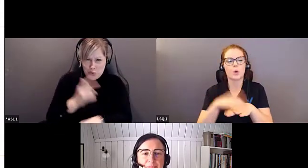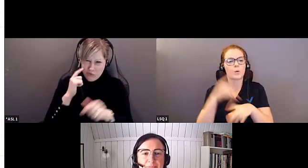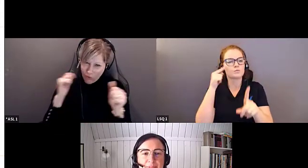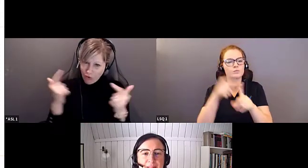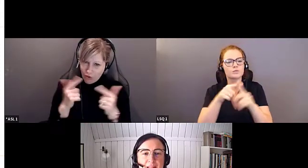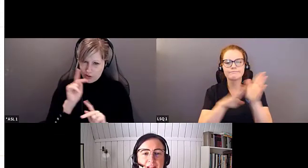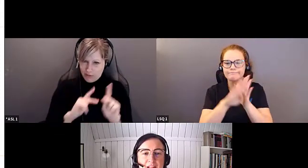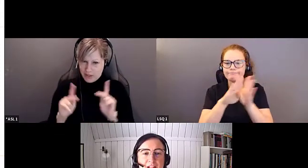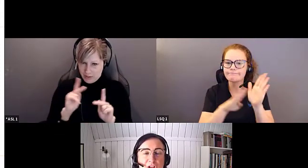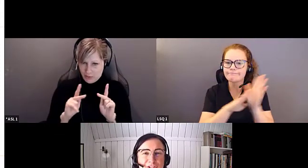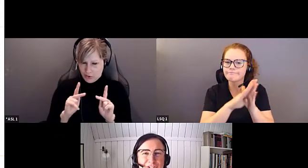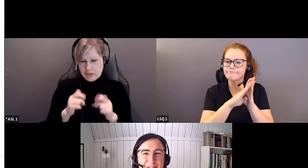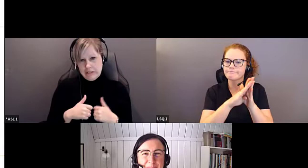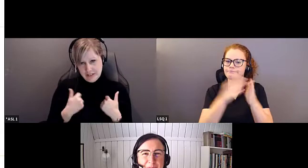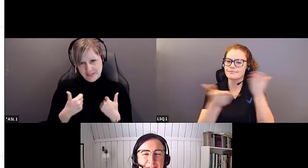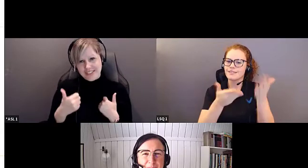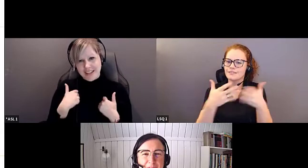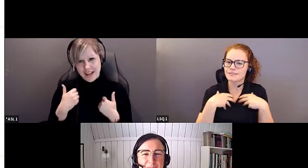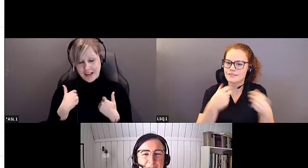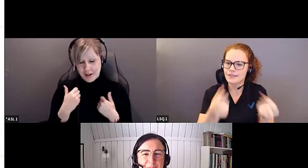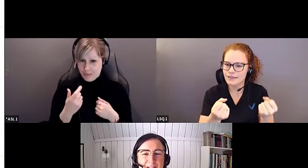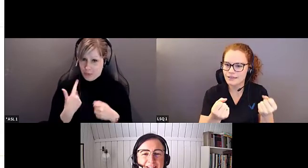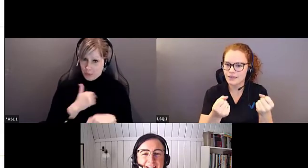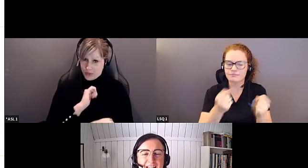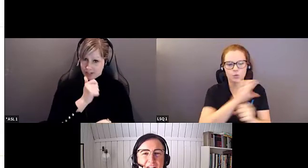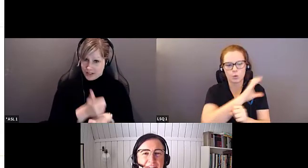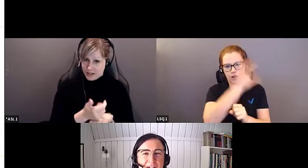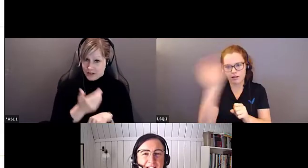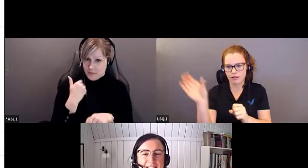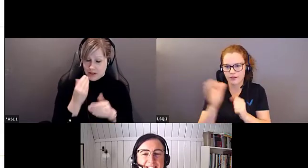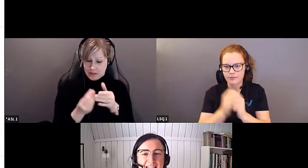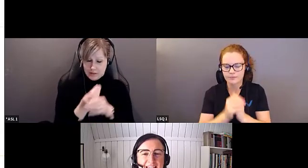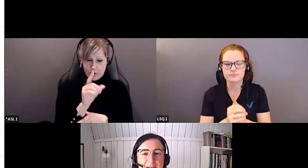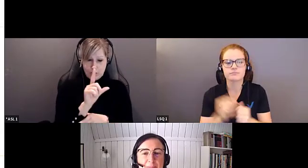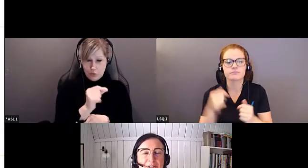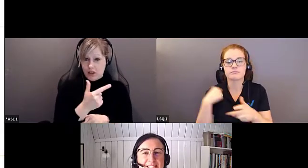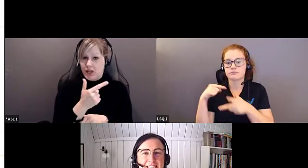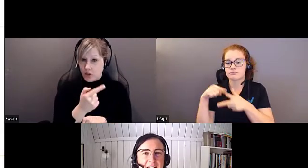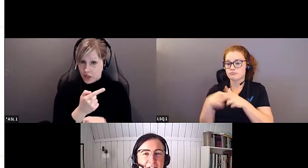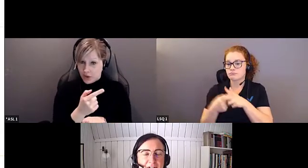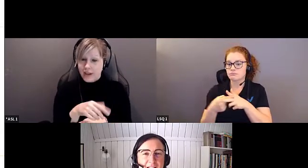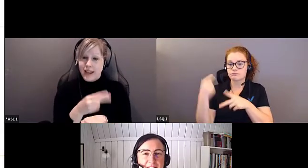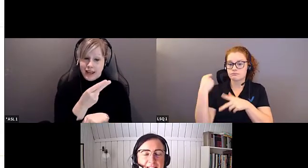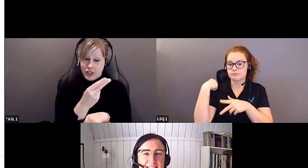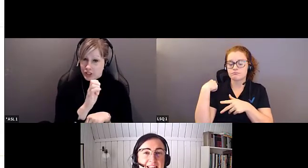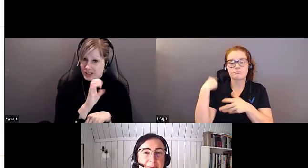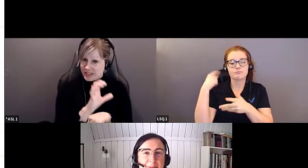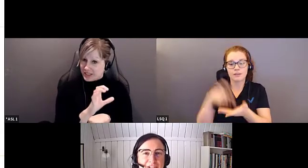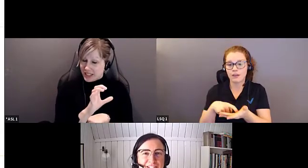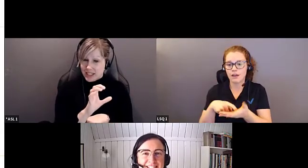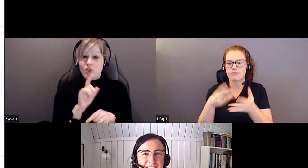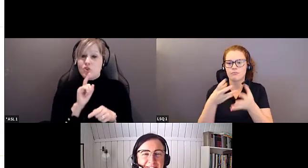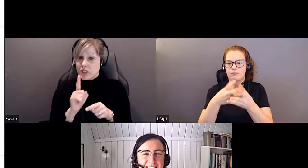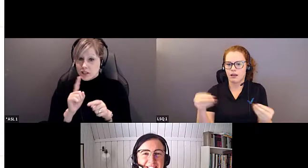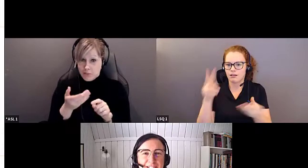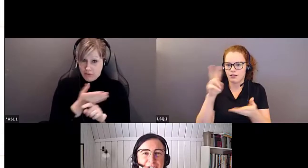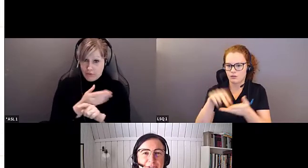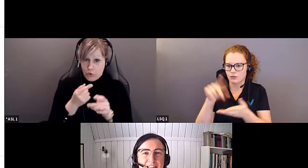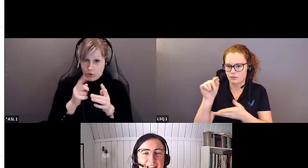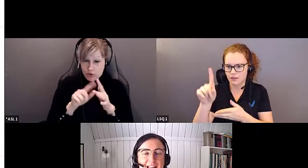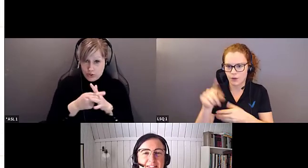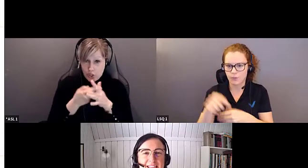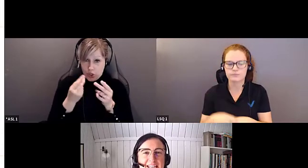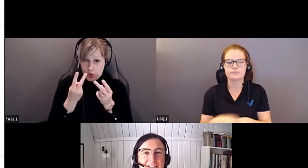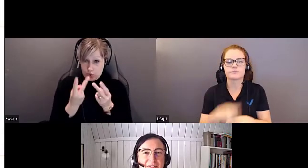Canada. Launched in the spring of 2021, Healthcare Excellence Canada brings together the Canadian Patient Safety